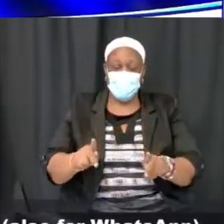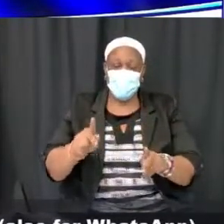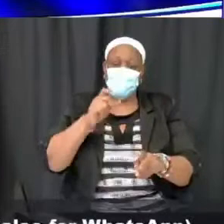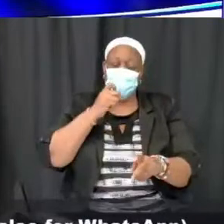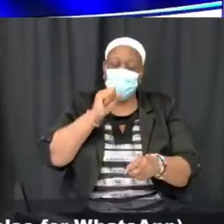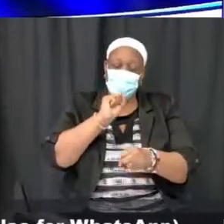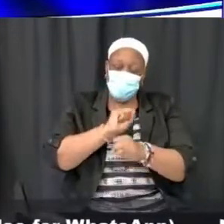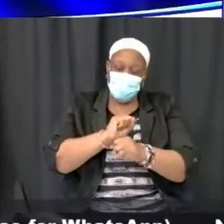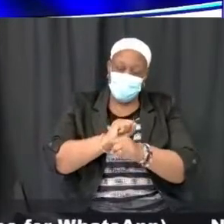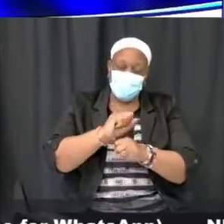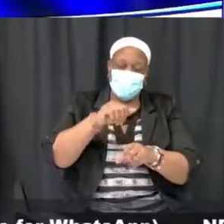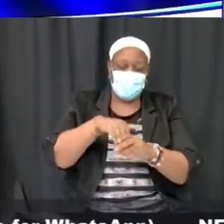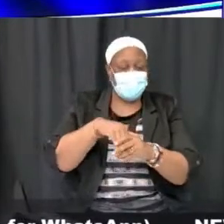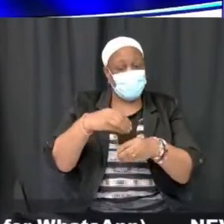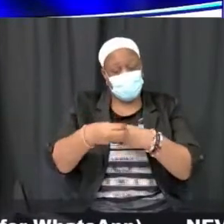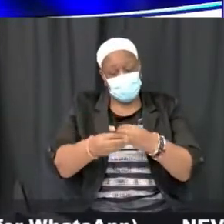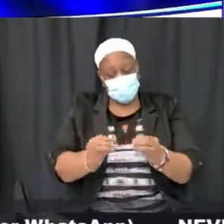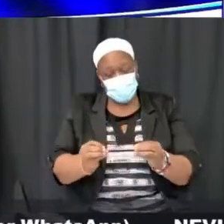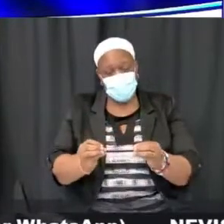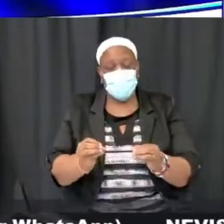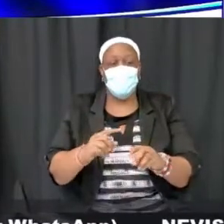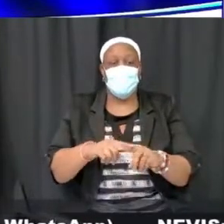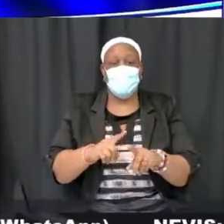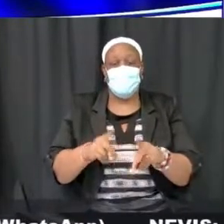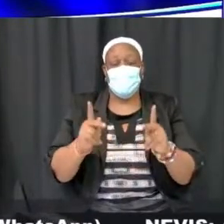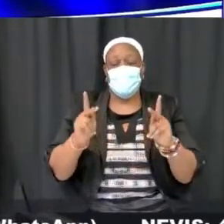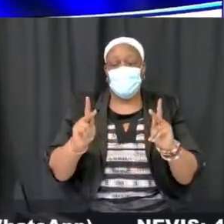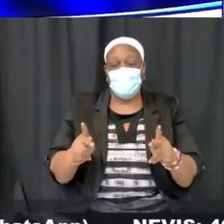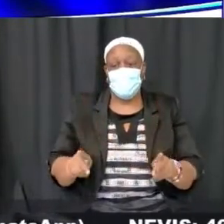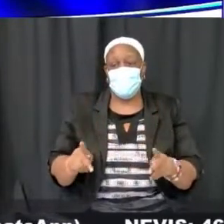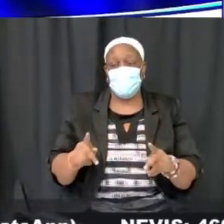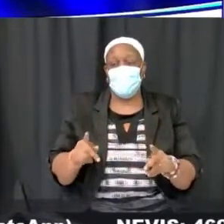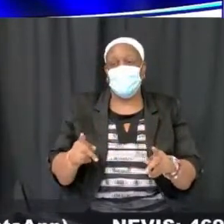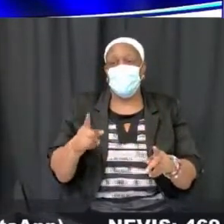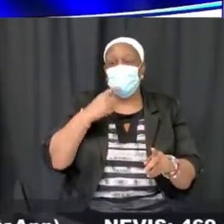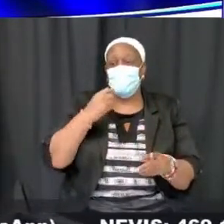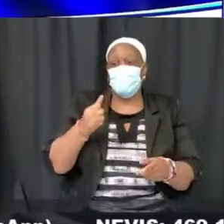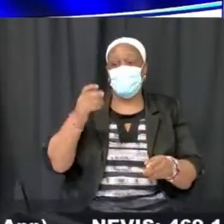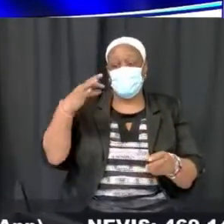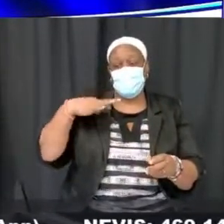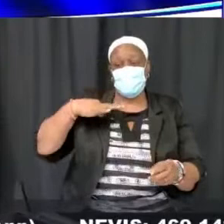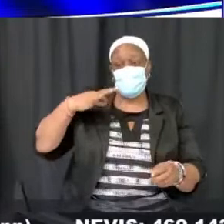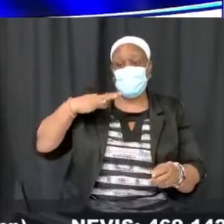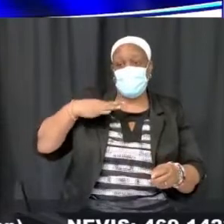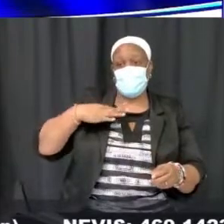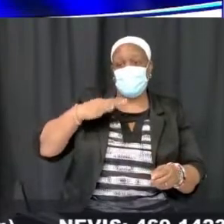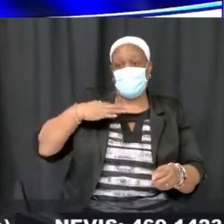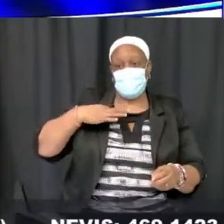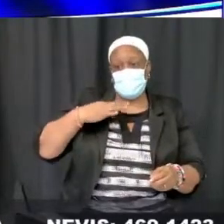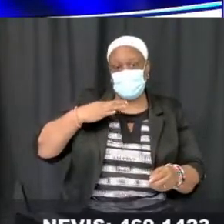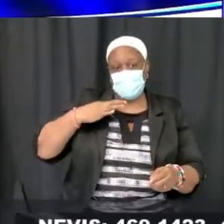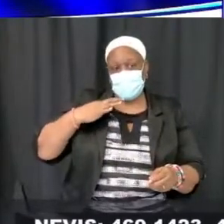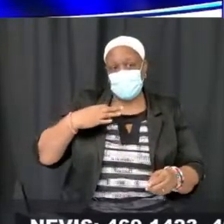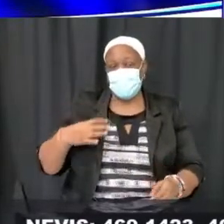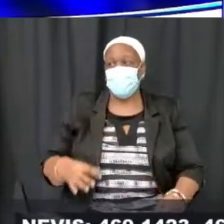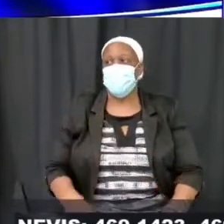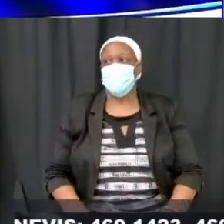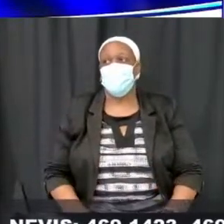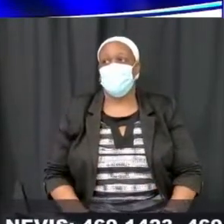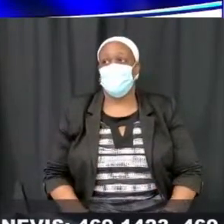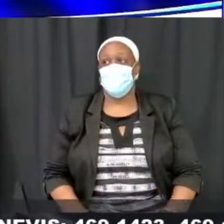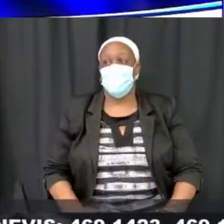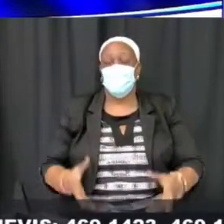As we prepare for the limited day of operation tomorrow and Friday, before I leave, I must encourage